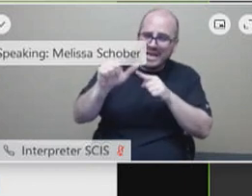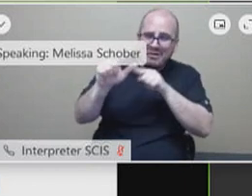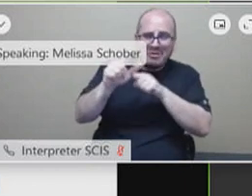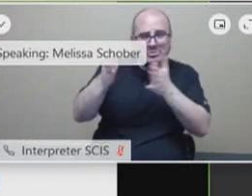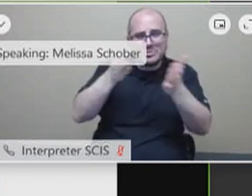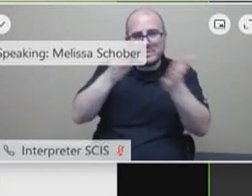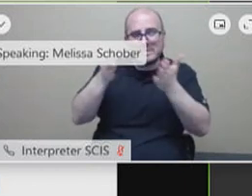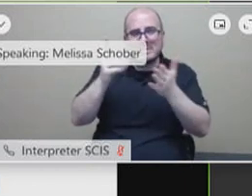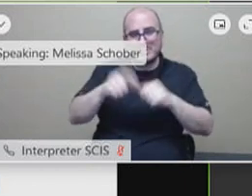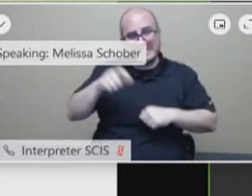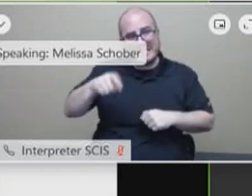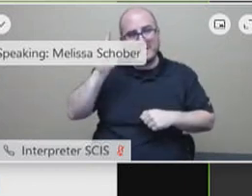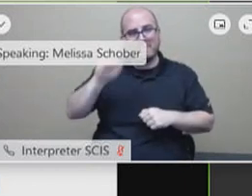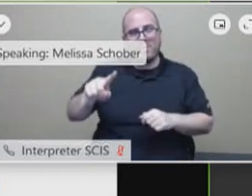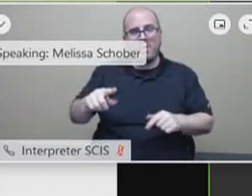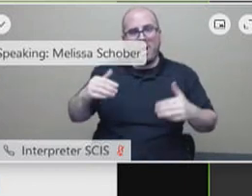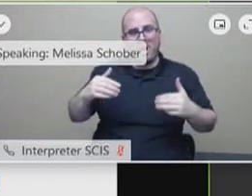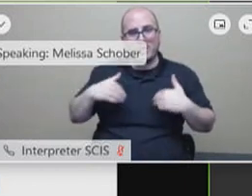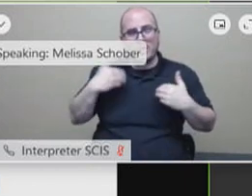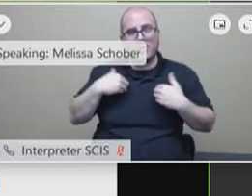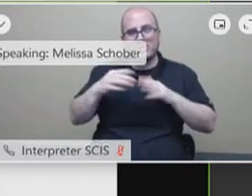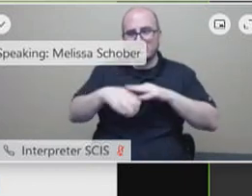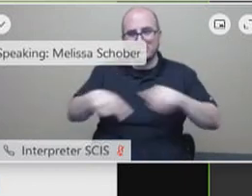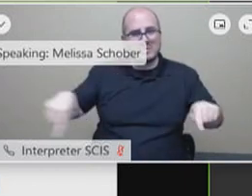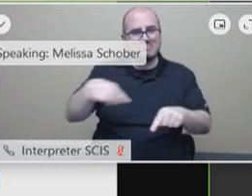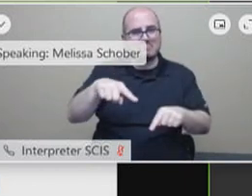children? Thank you.